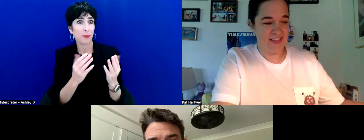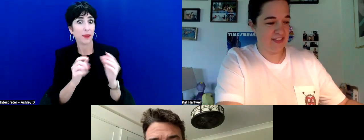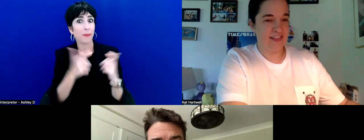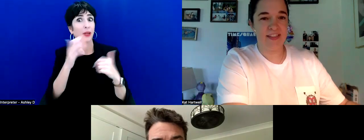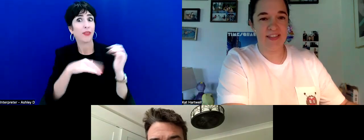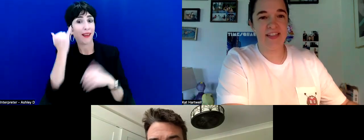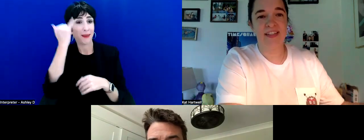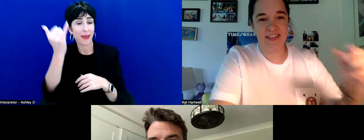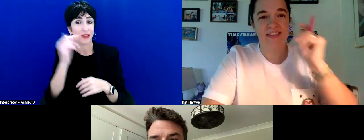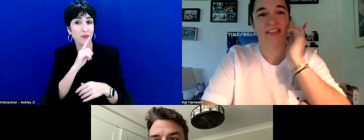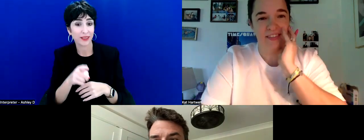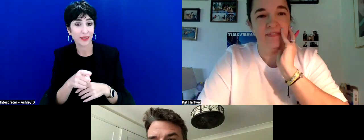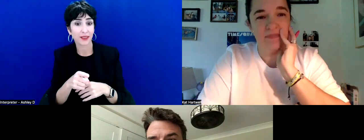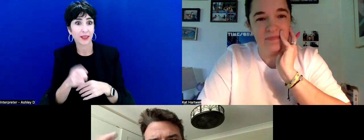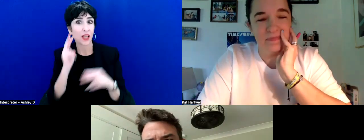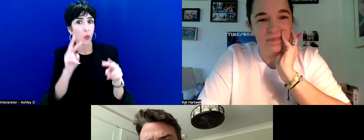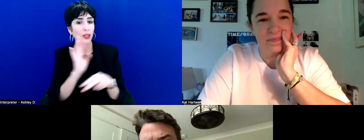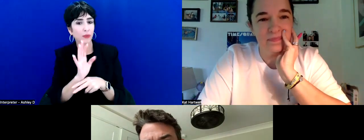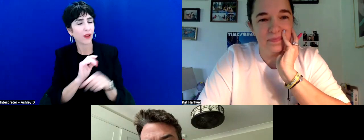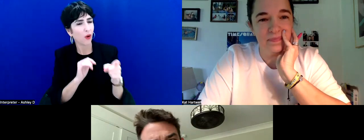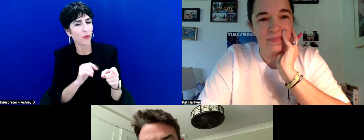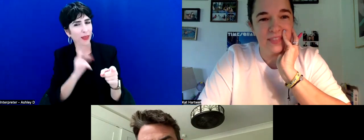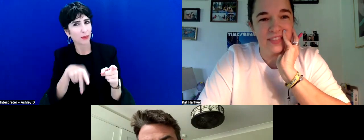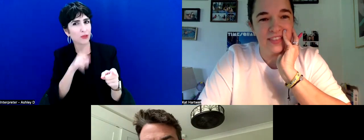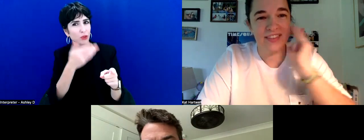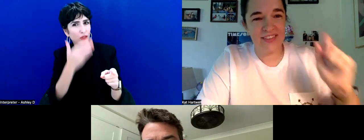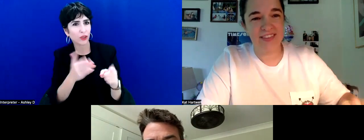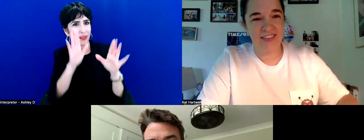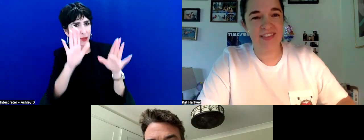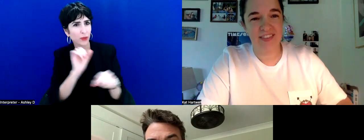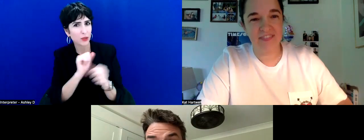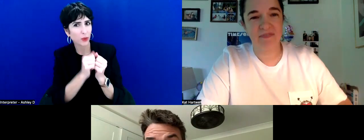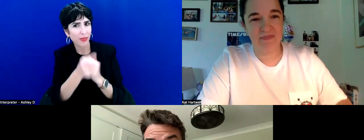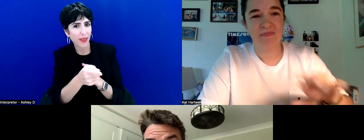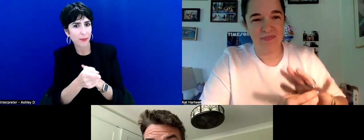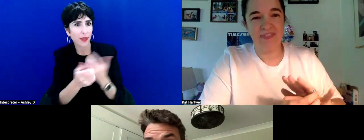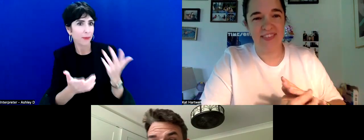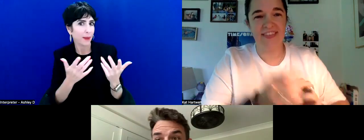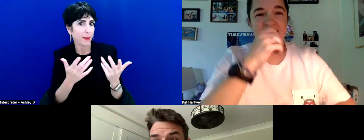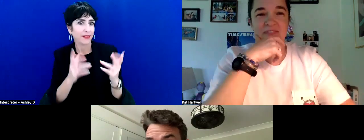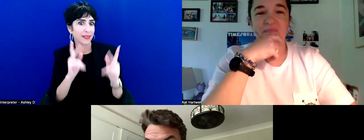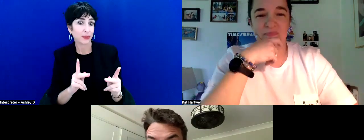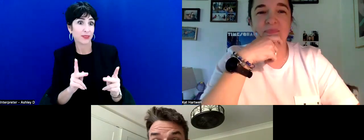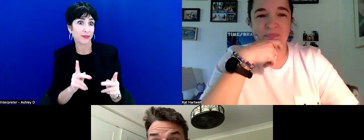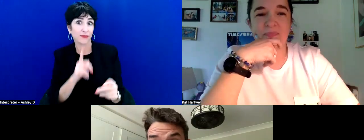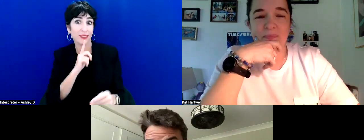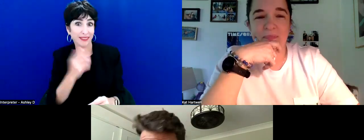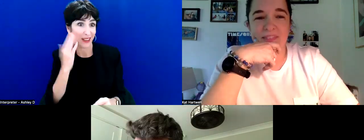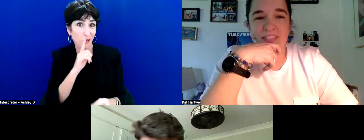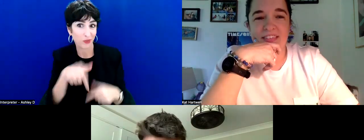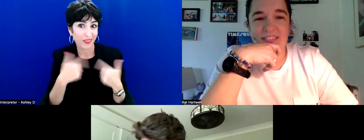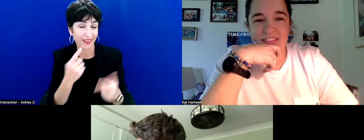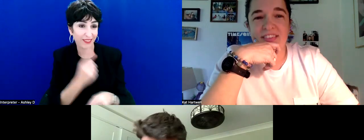I imagine because I'll watch something and I go, man, that person's really good. It'd be great to work with them. And it could be somebody that I don't really even know,